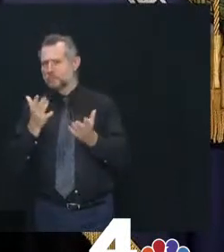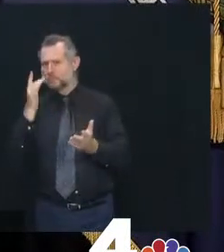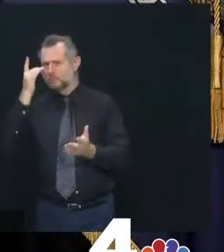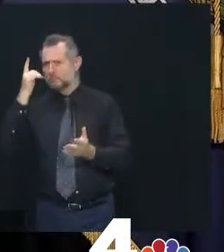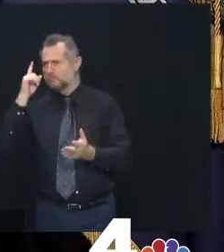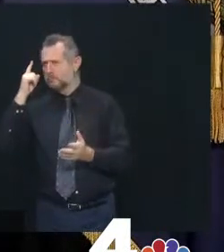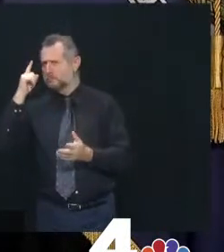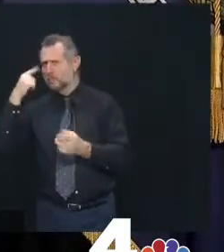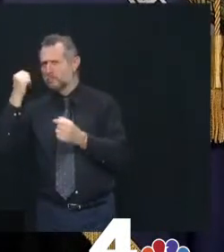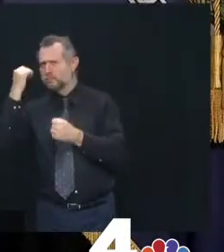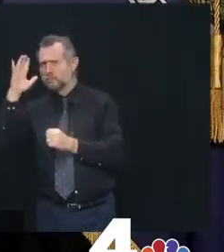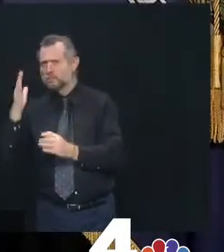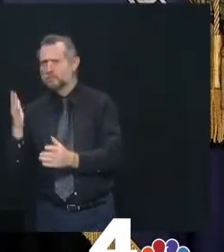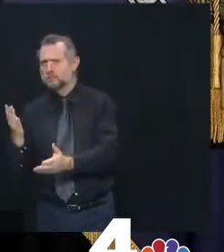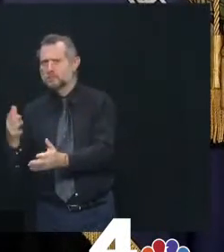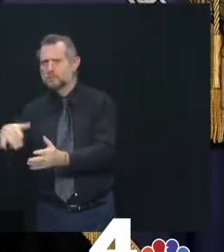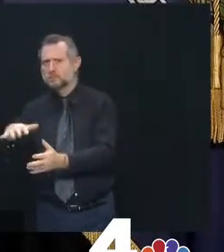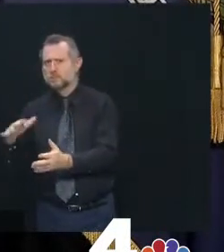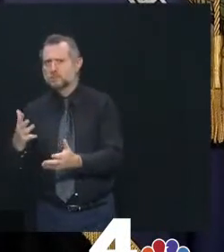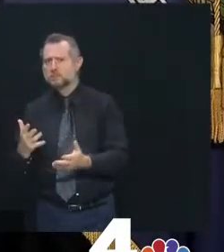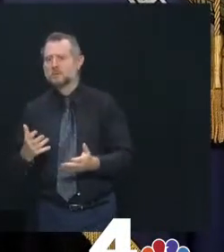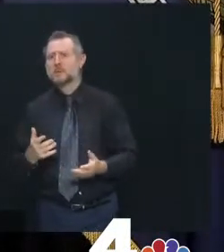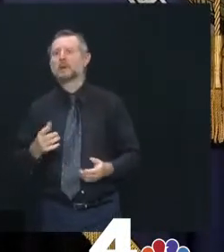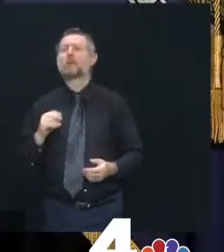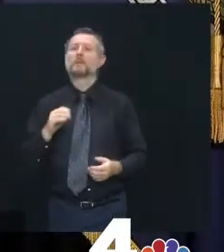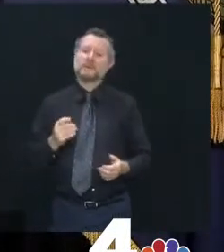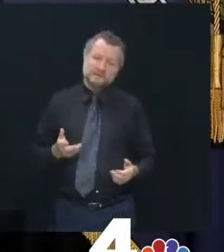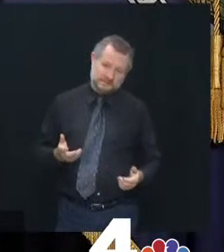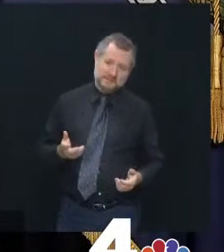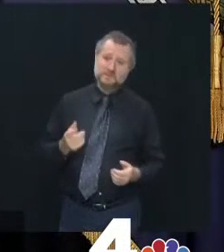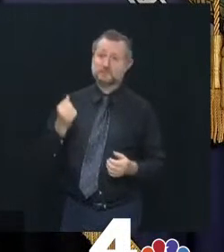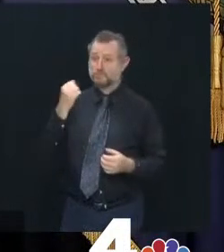with thousands of people? They have protested